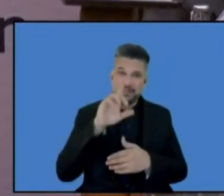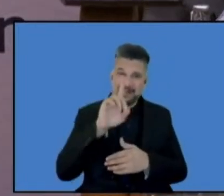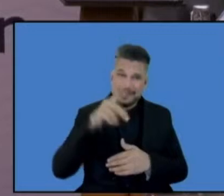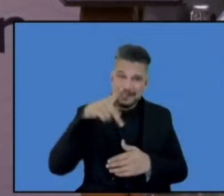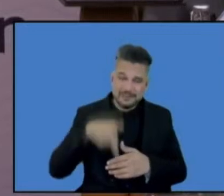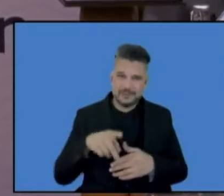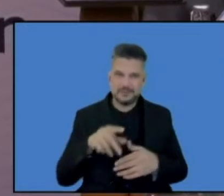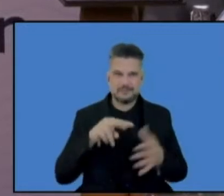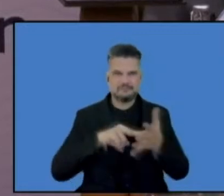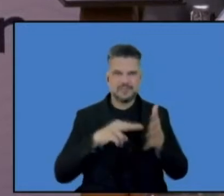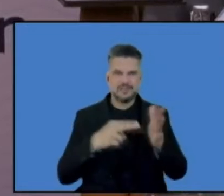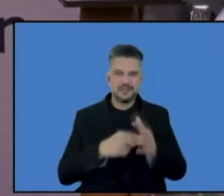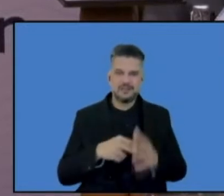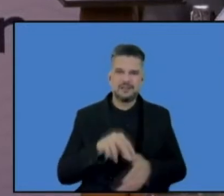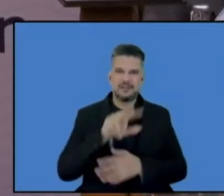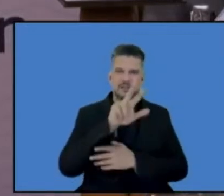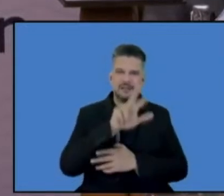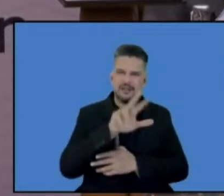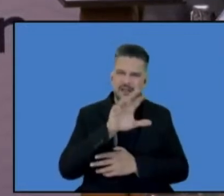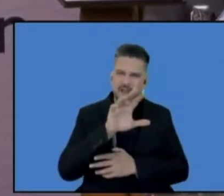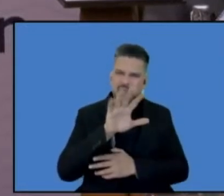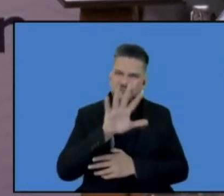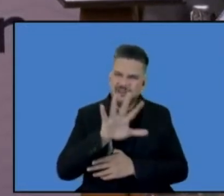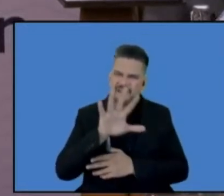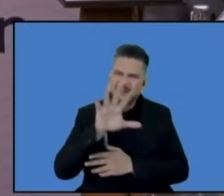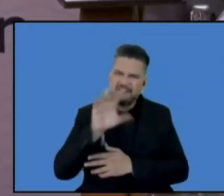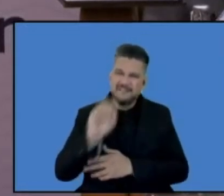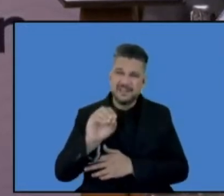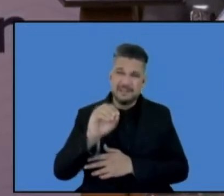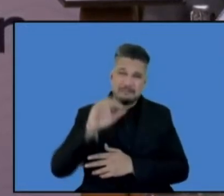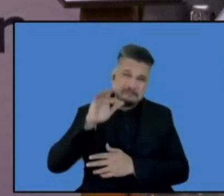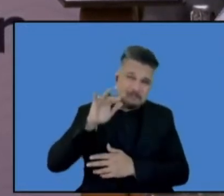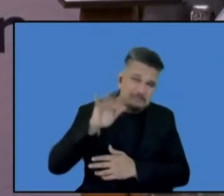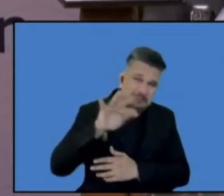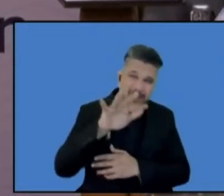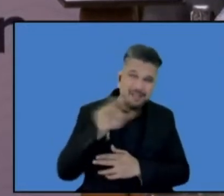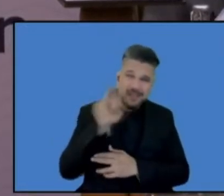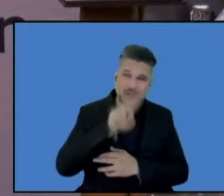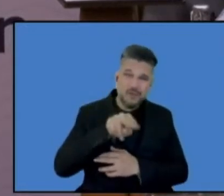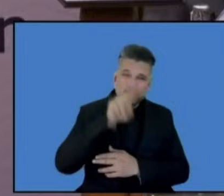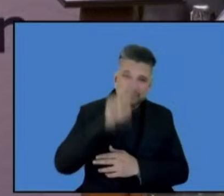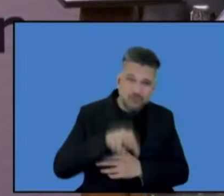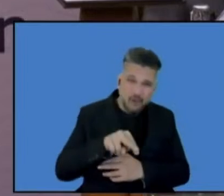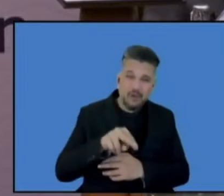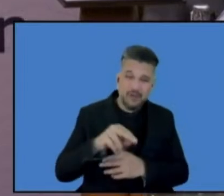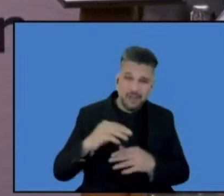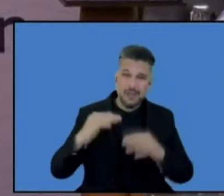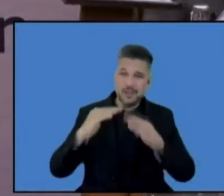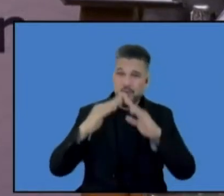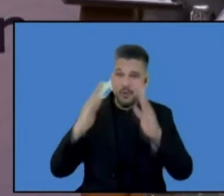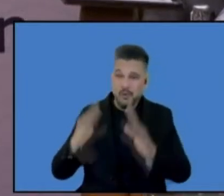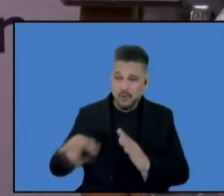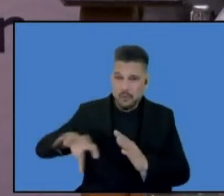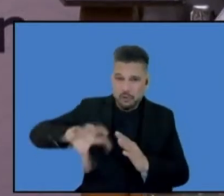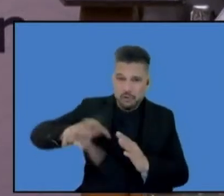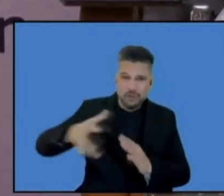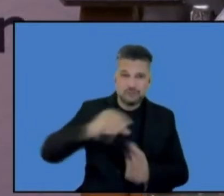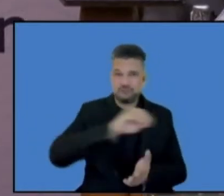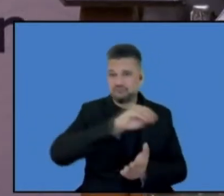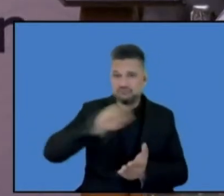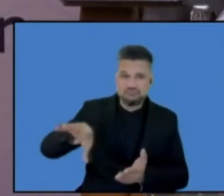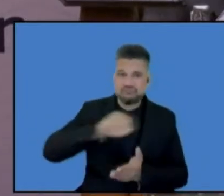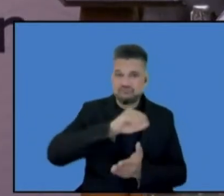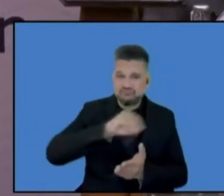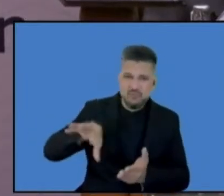billion in remittance. That's basically that amount alleviate poverty, strengthen the local economy. So